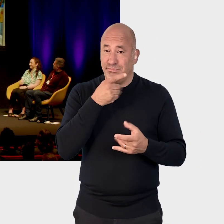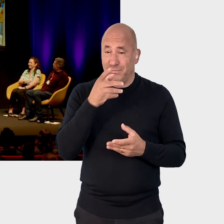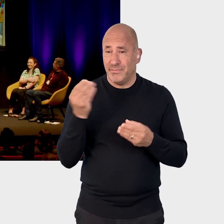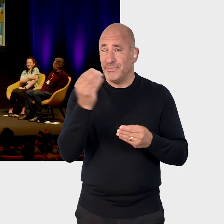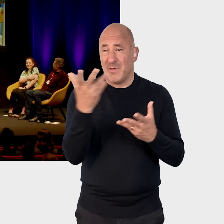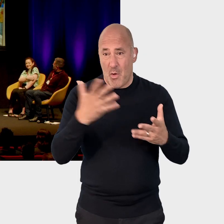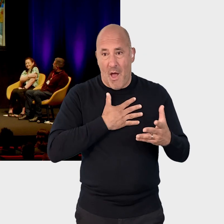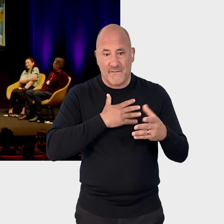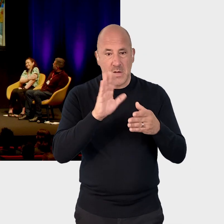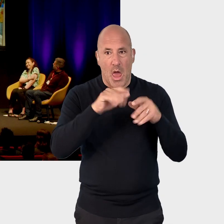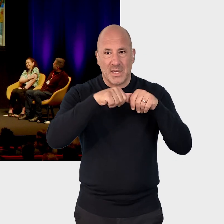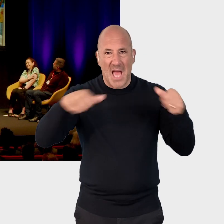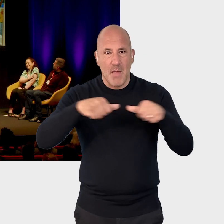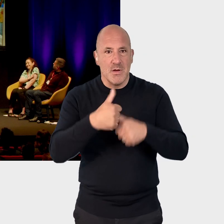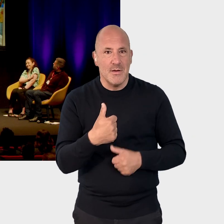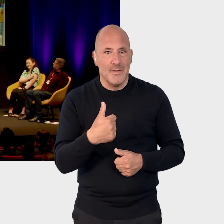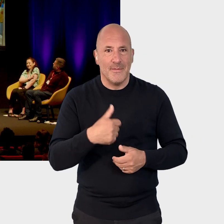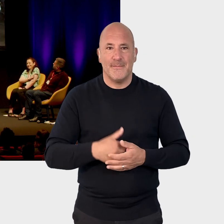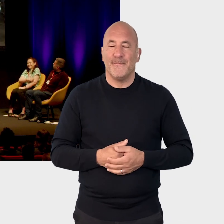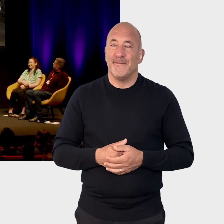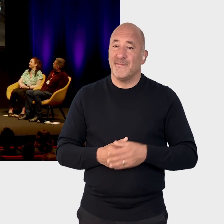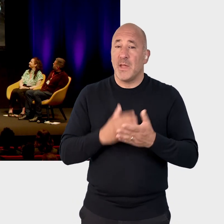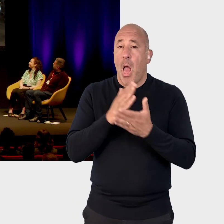Goes down an absolute treat wherever you take it.